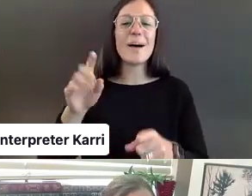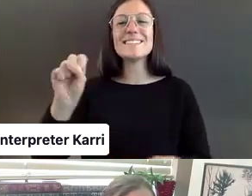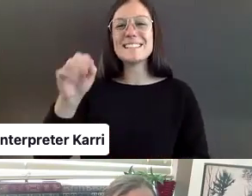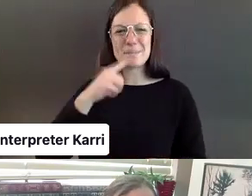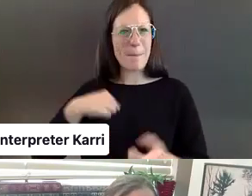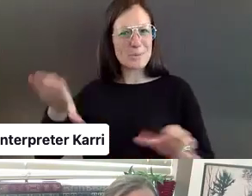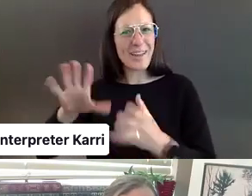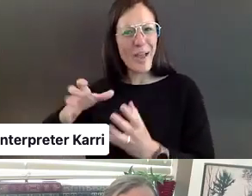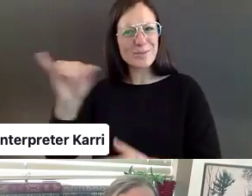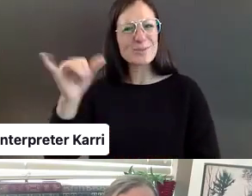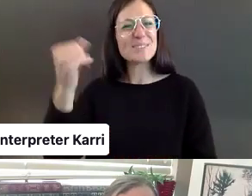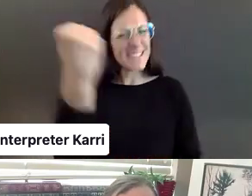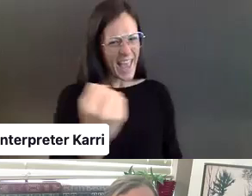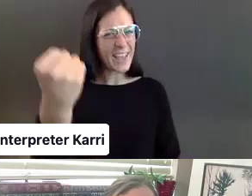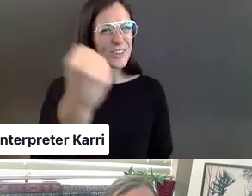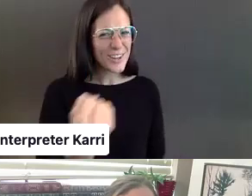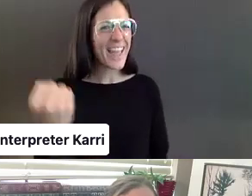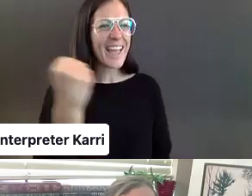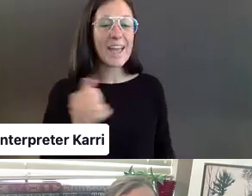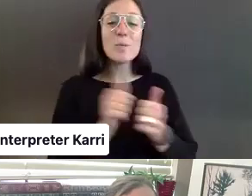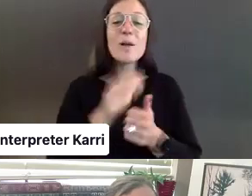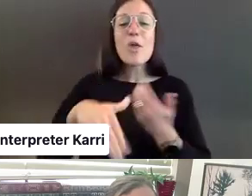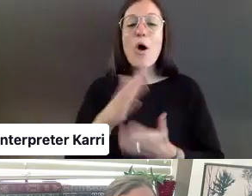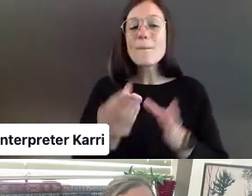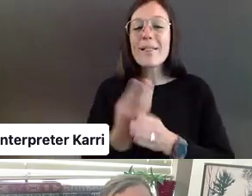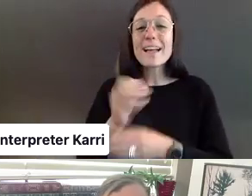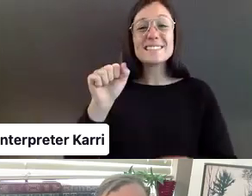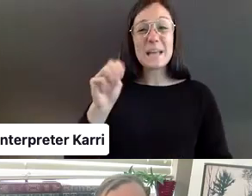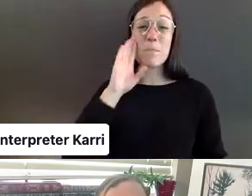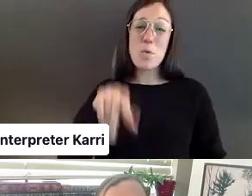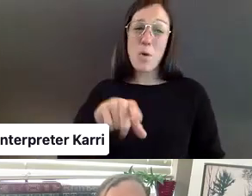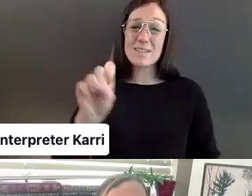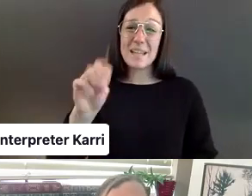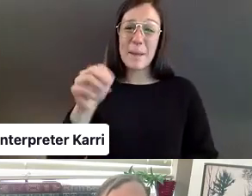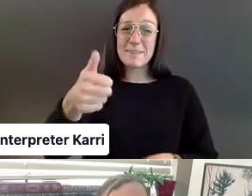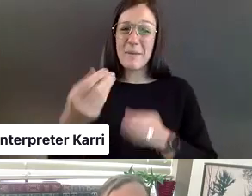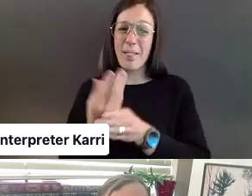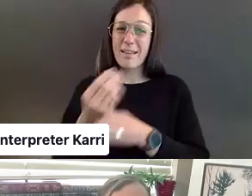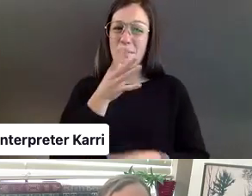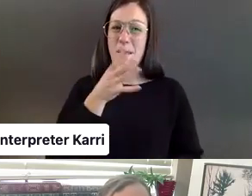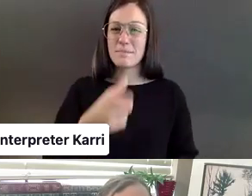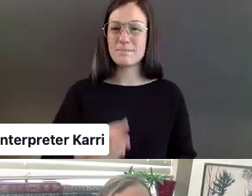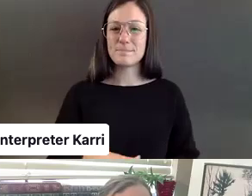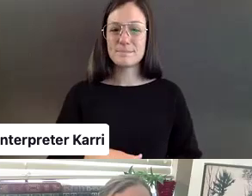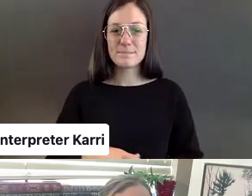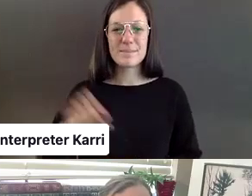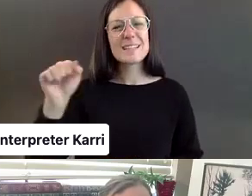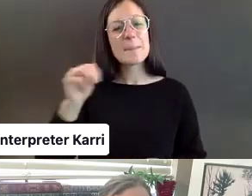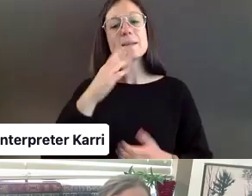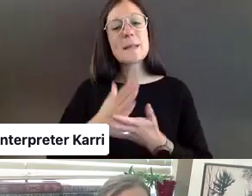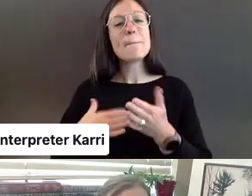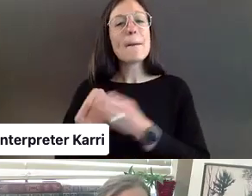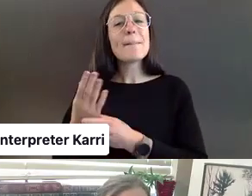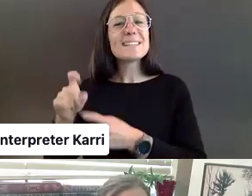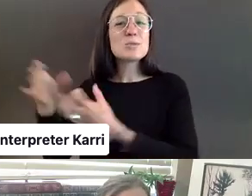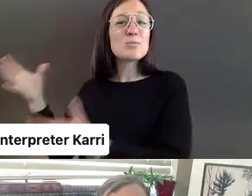baby. Great. Saturday. With all your plants, Sam. Sam's a plant mommy. It's some of my plants had to come in